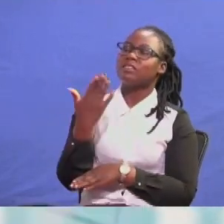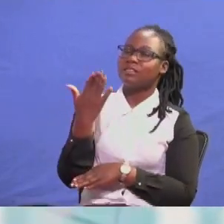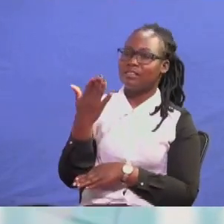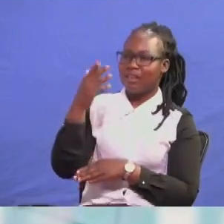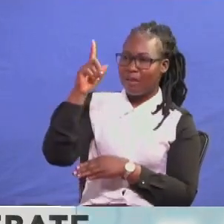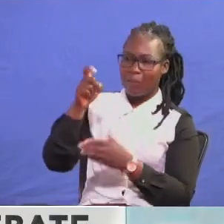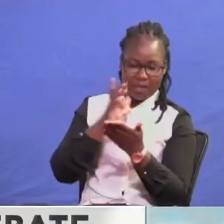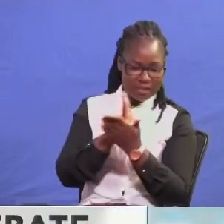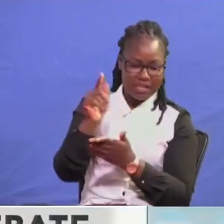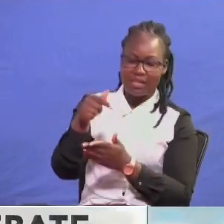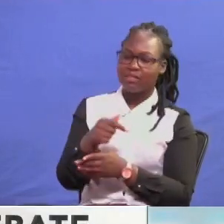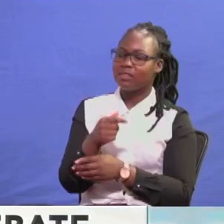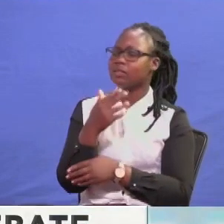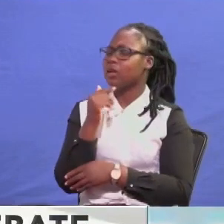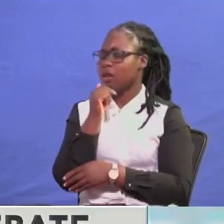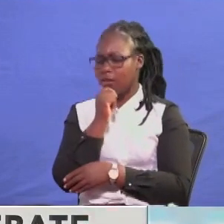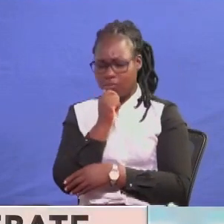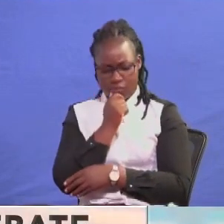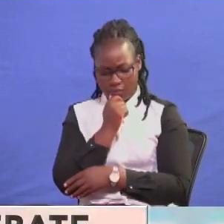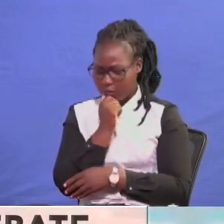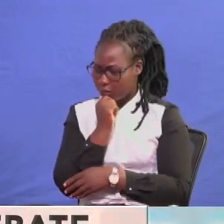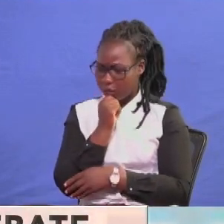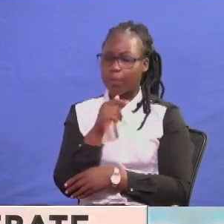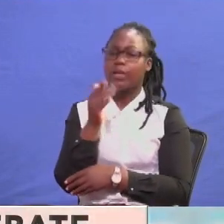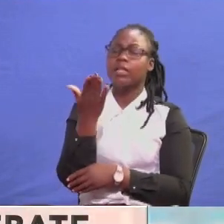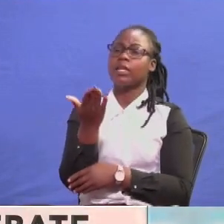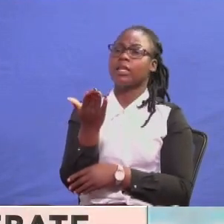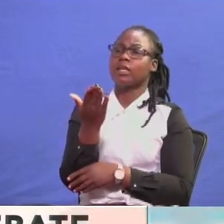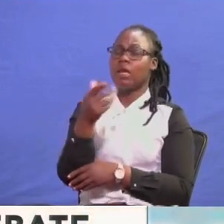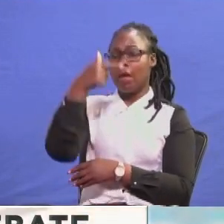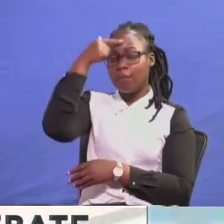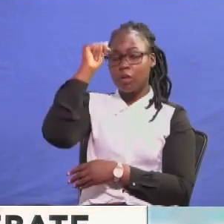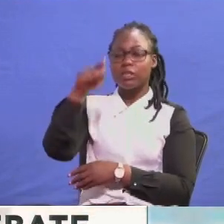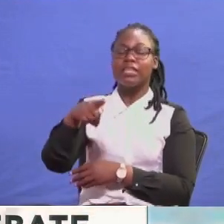very disappointed in him, because he's a youth leader